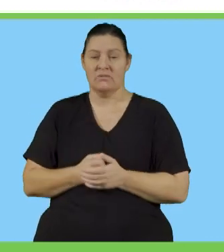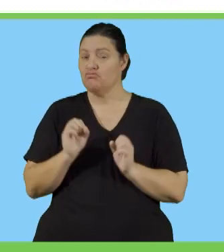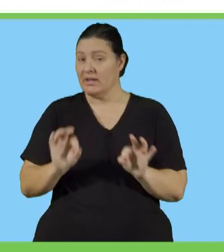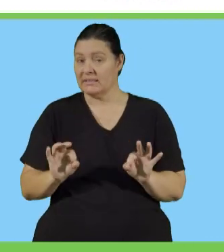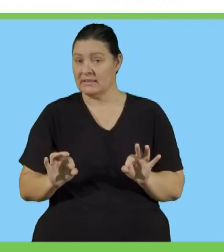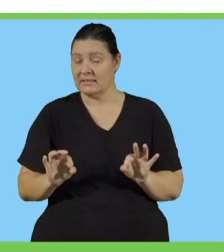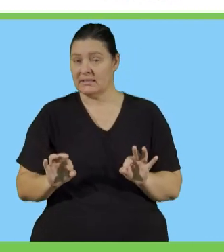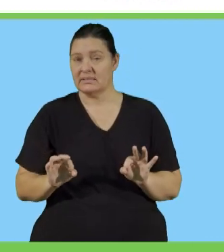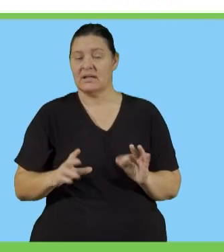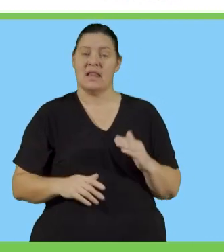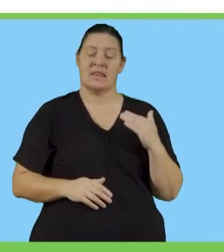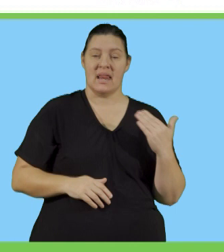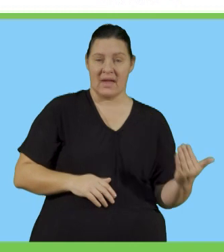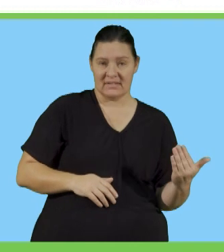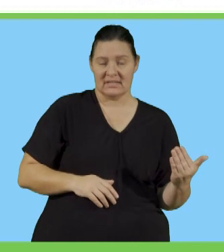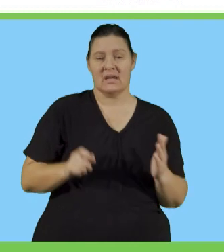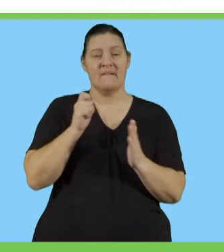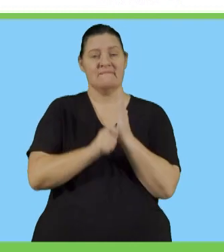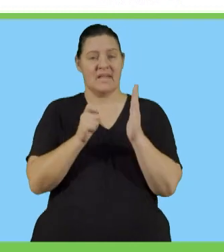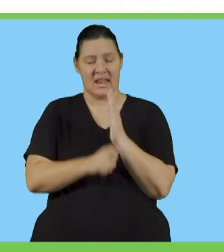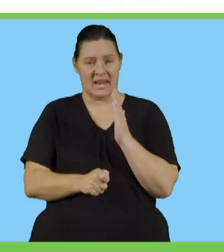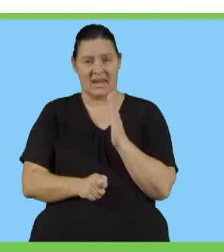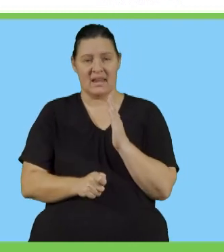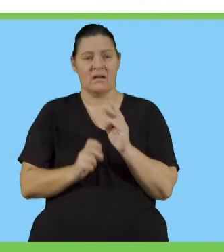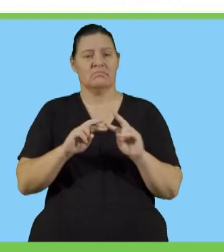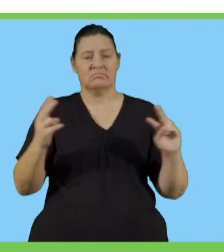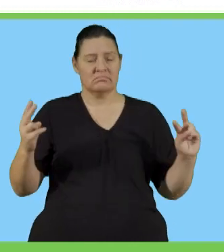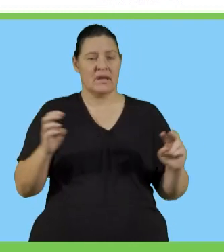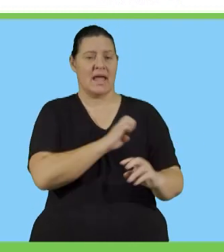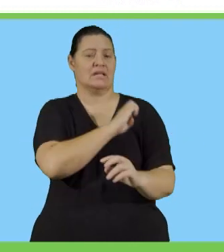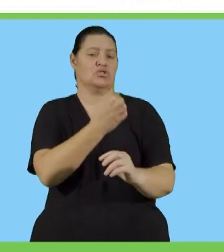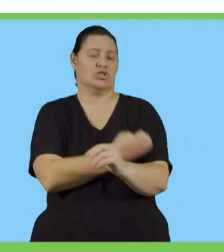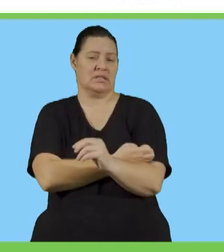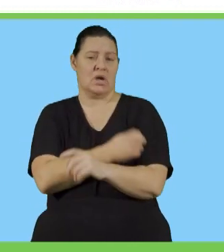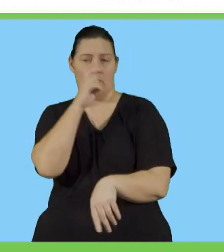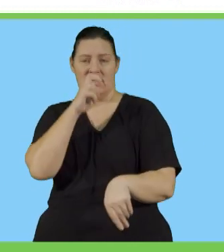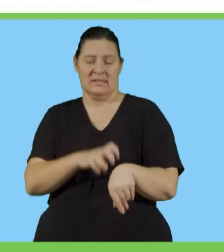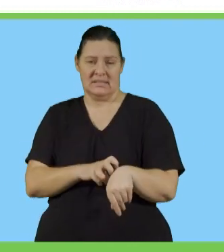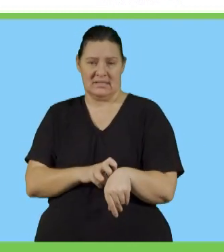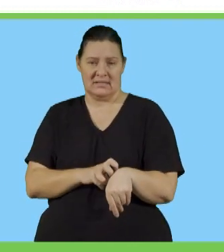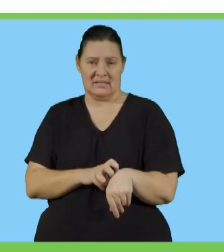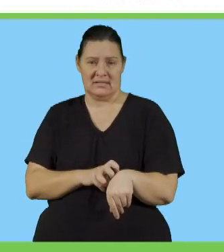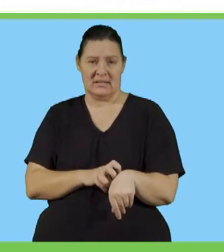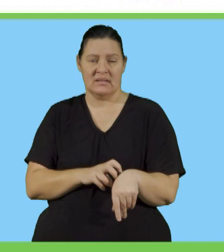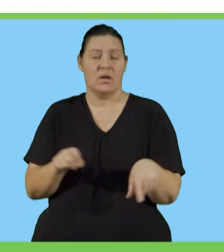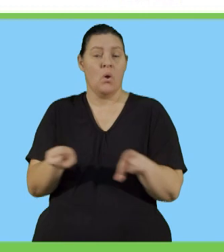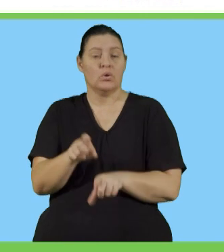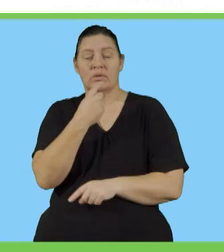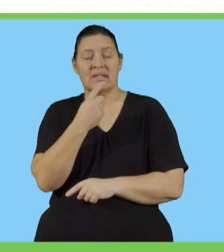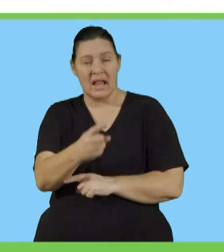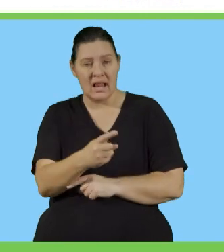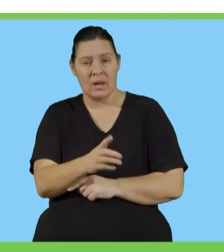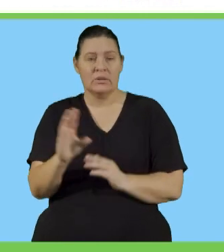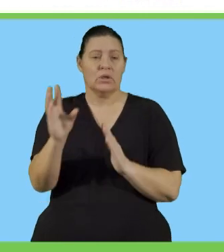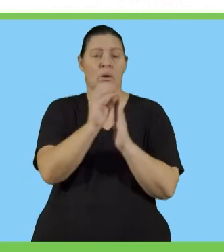right, in the left, and fill in what type of energy is needed. And also it tells you that you need